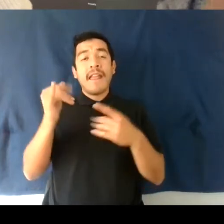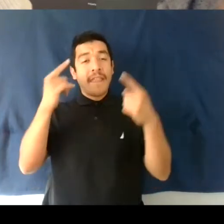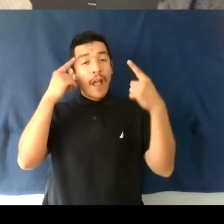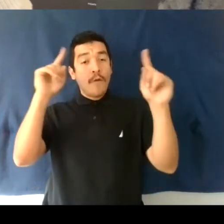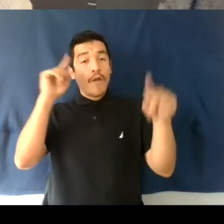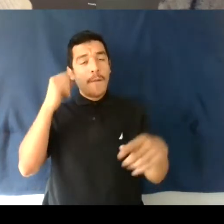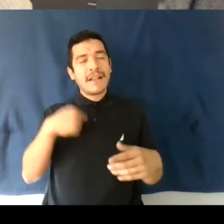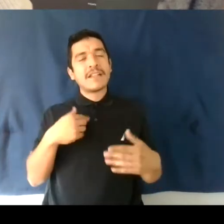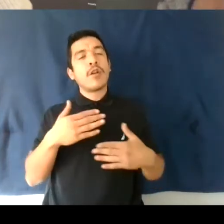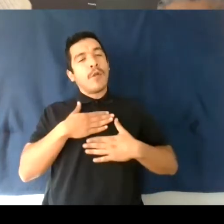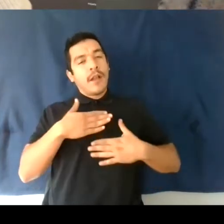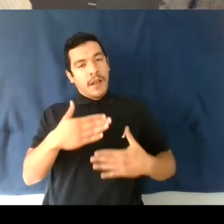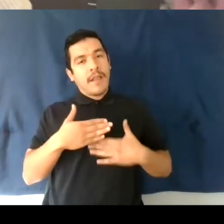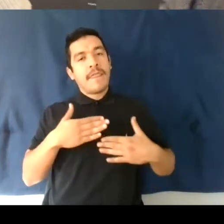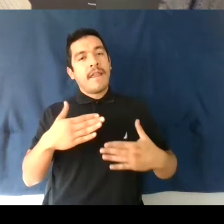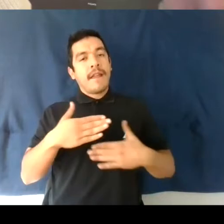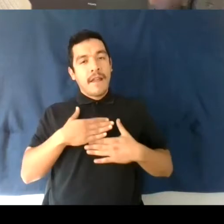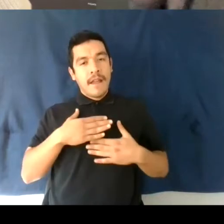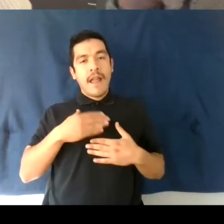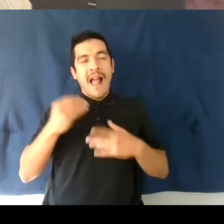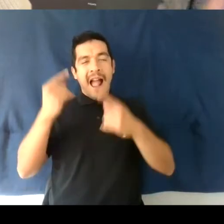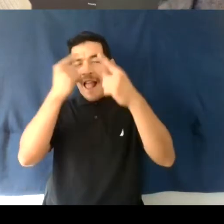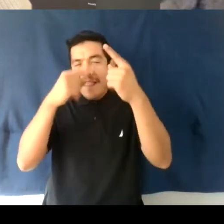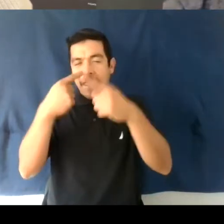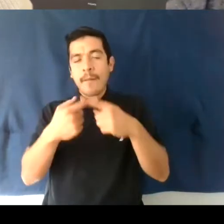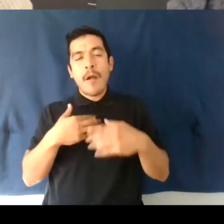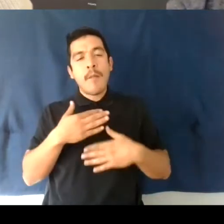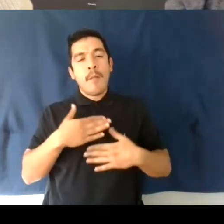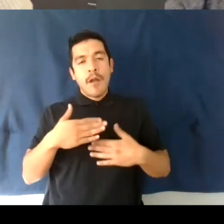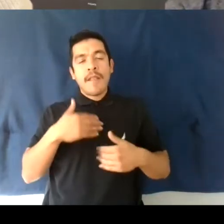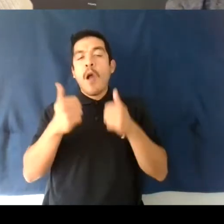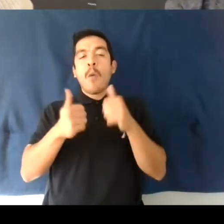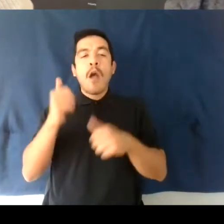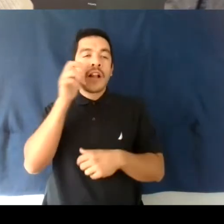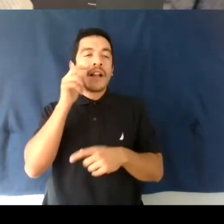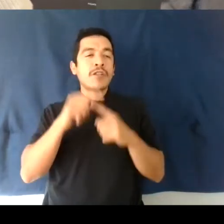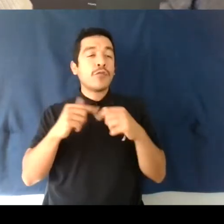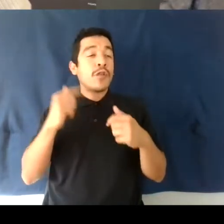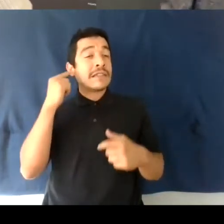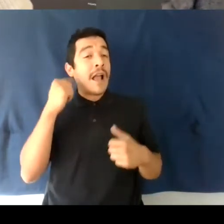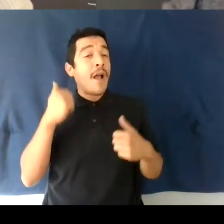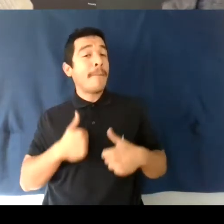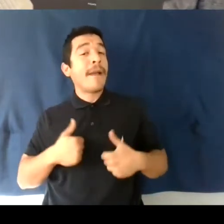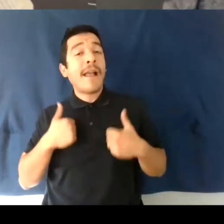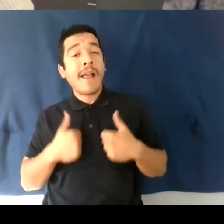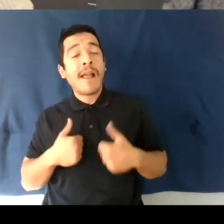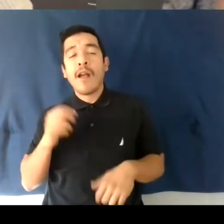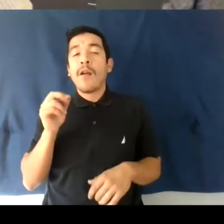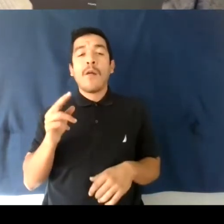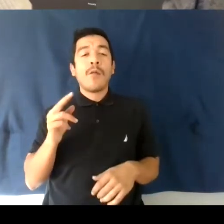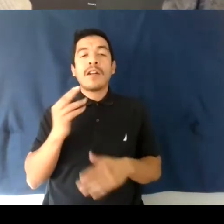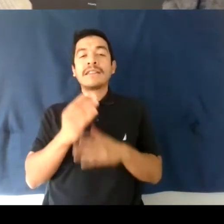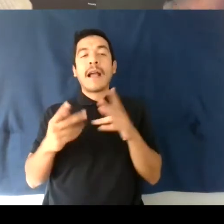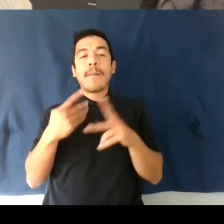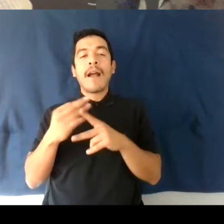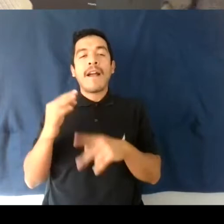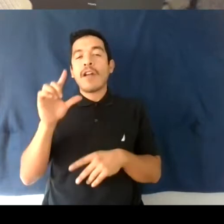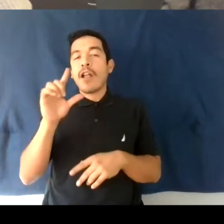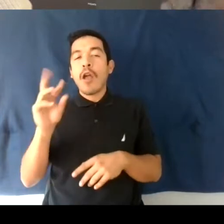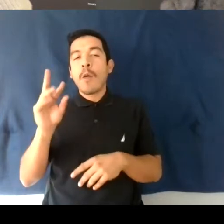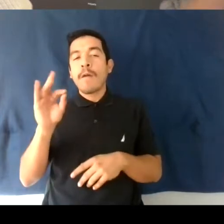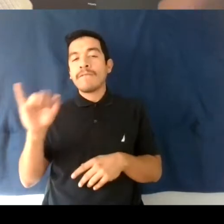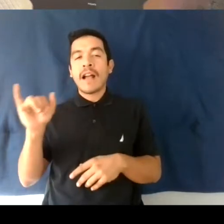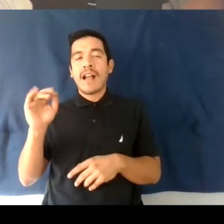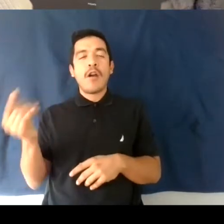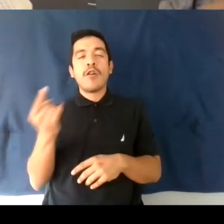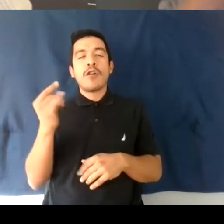breathing and, meditation, and whether it's listening to sound baths or, some kind of lo-fi or